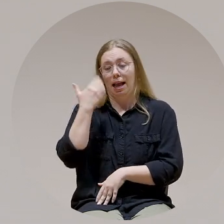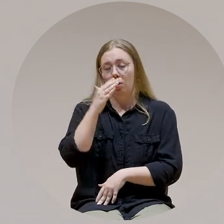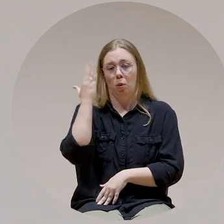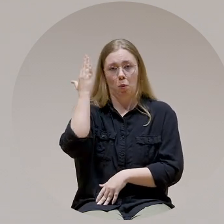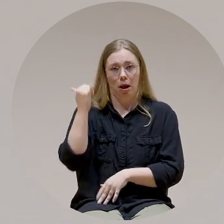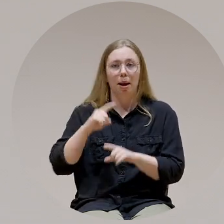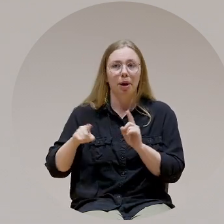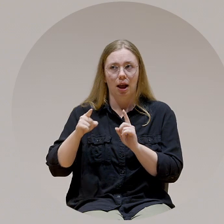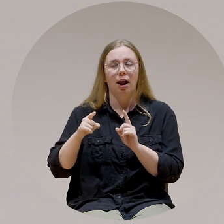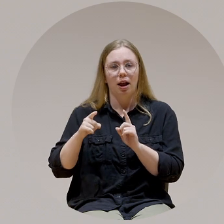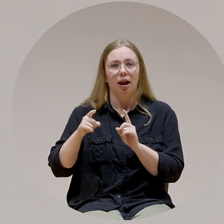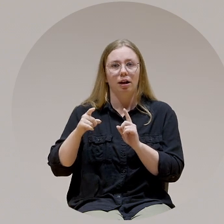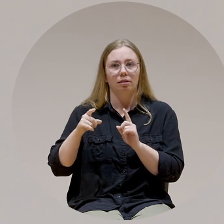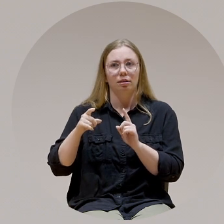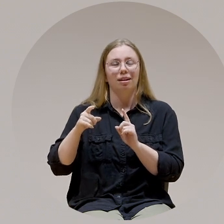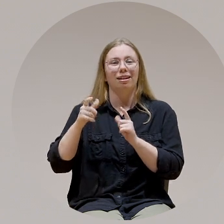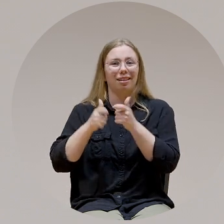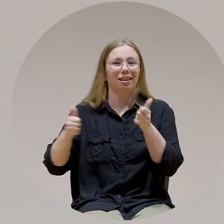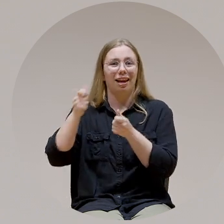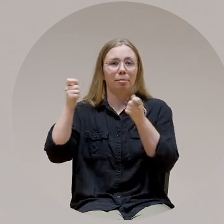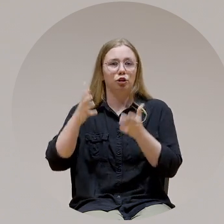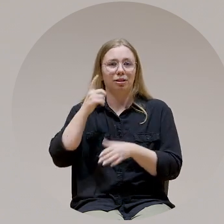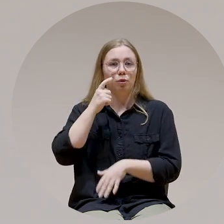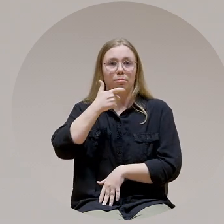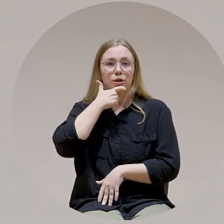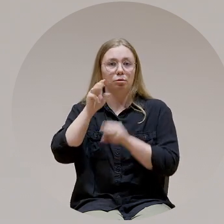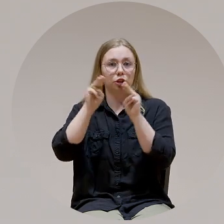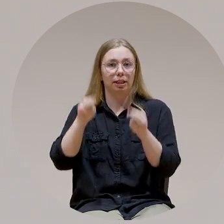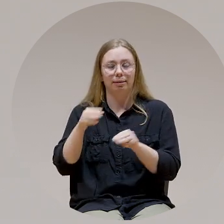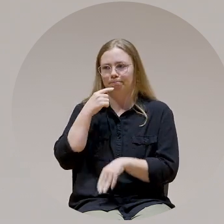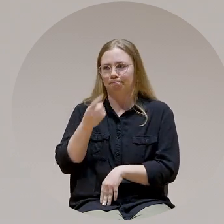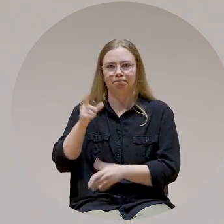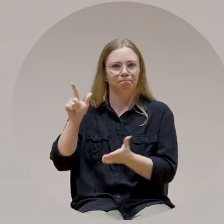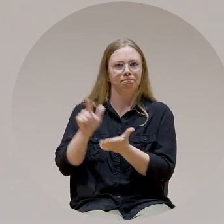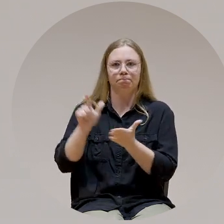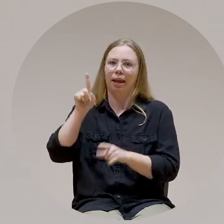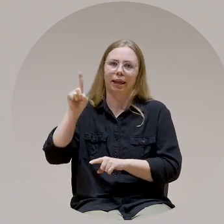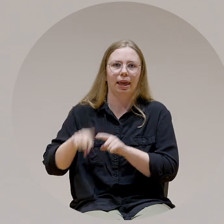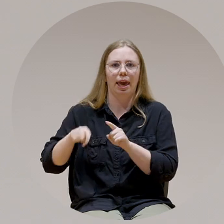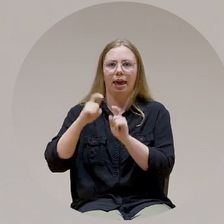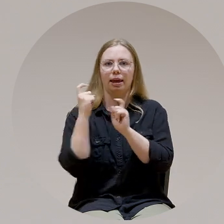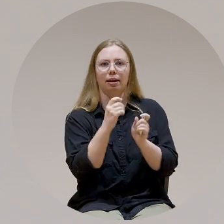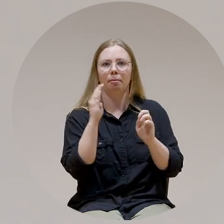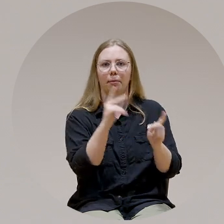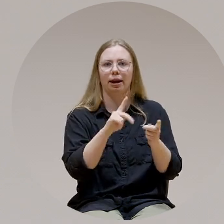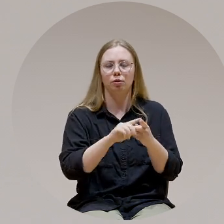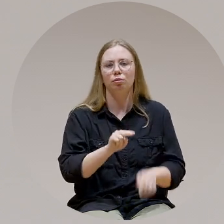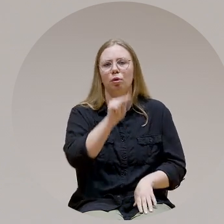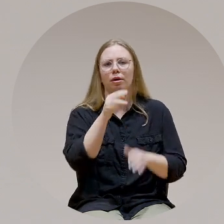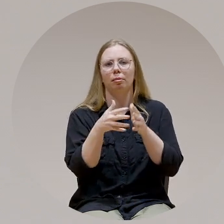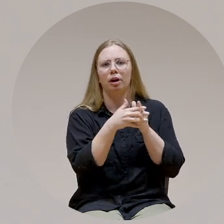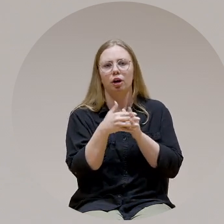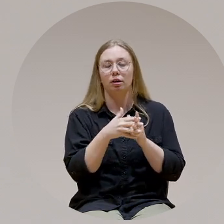order to the administrators of the British Museum. Things are not to be returned to North America. and it